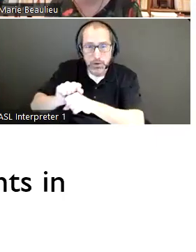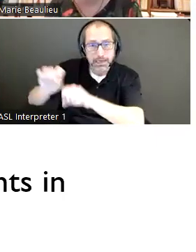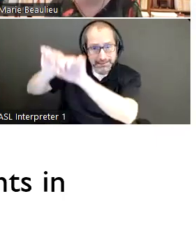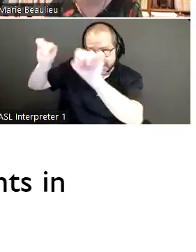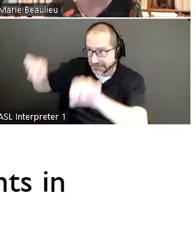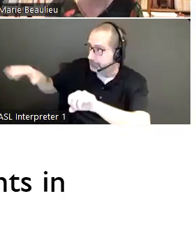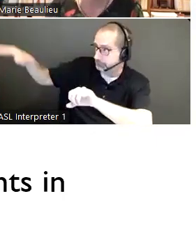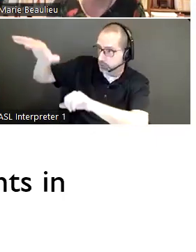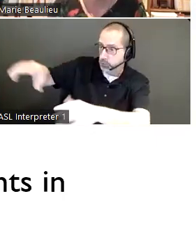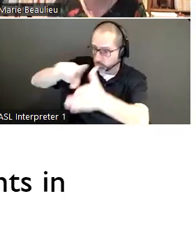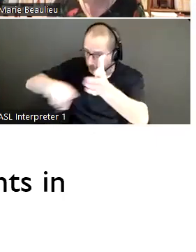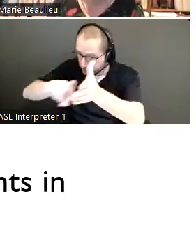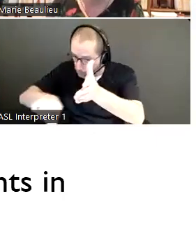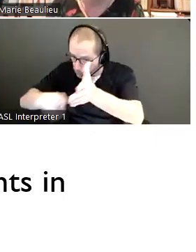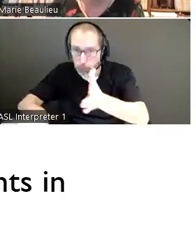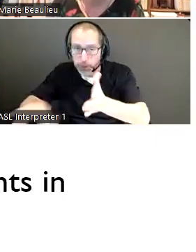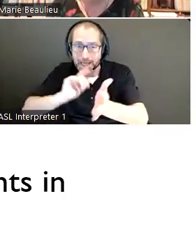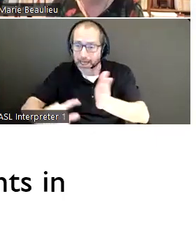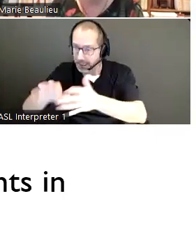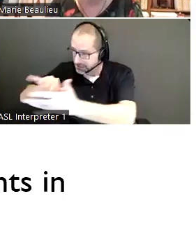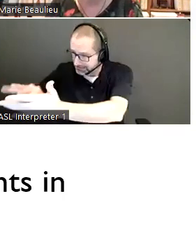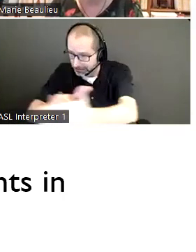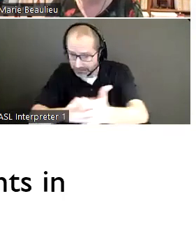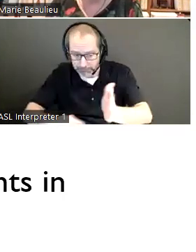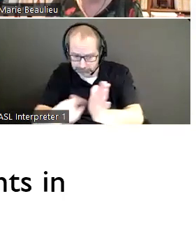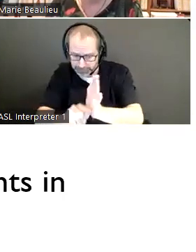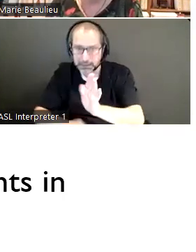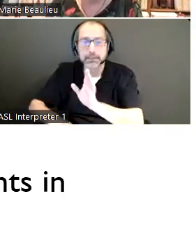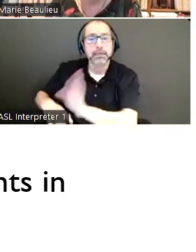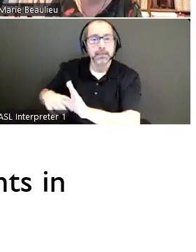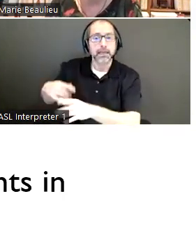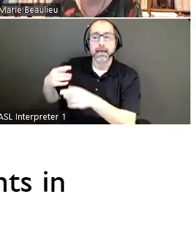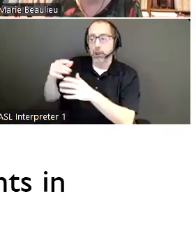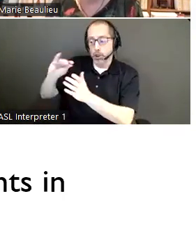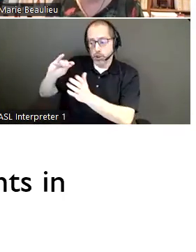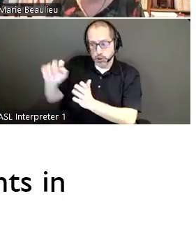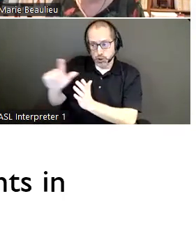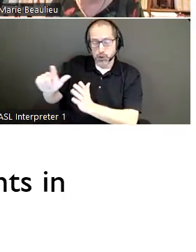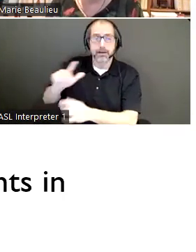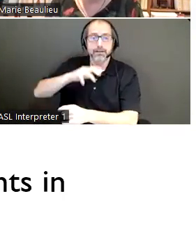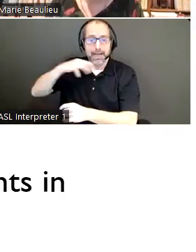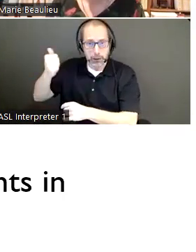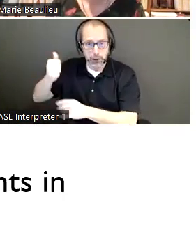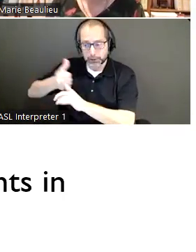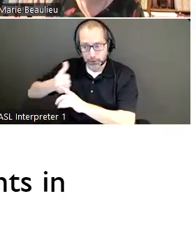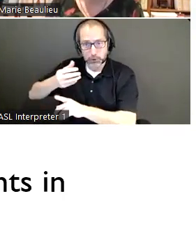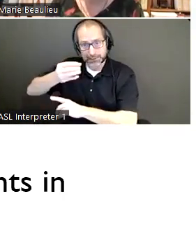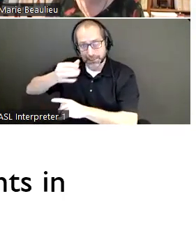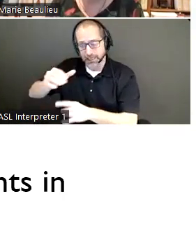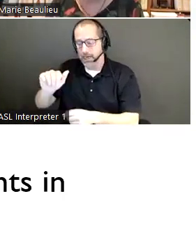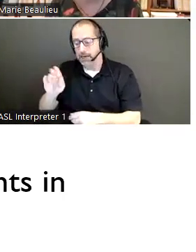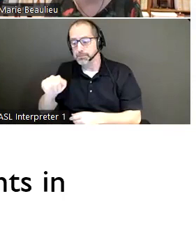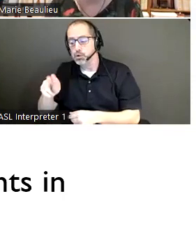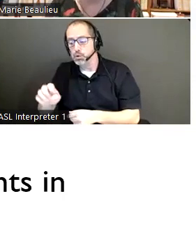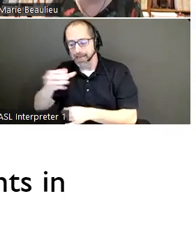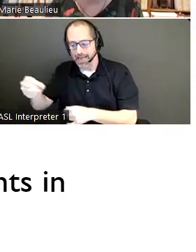the field. This paper is accepted by the Journal of Elder Abuse and Neglect, should be out anytime now. And we also wrote another